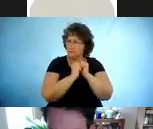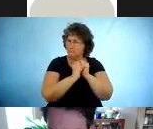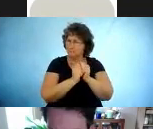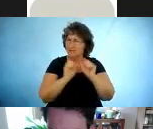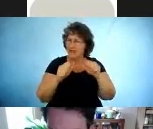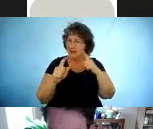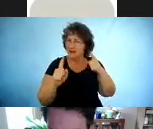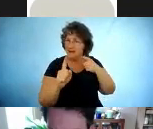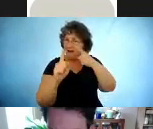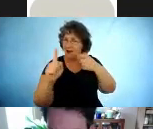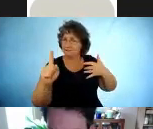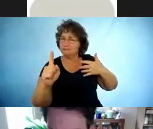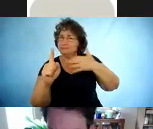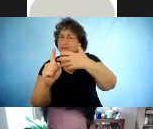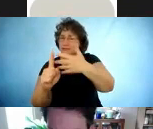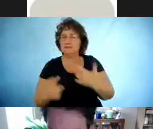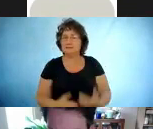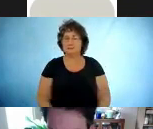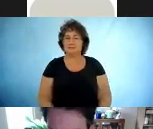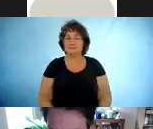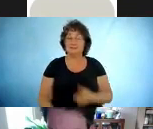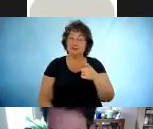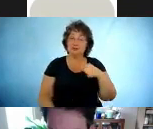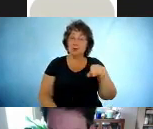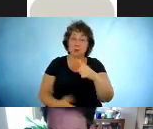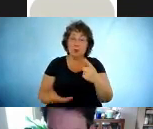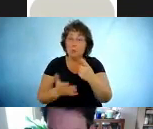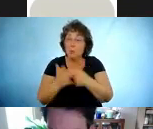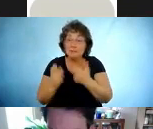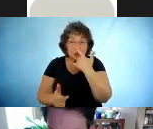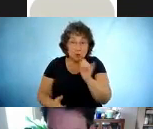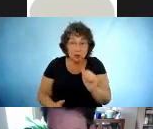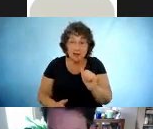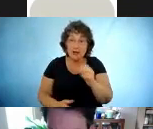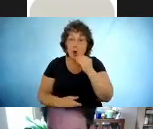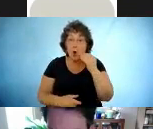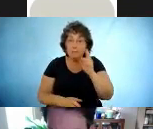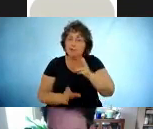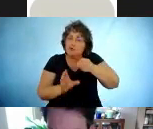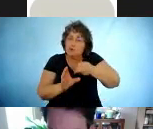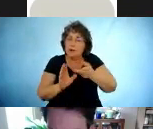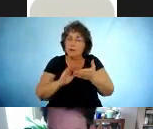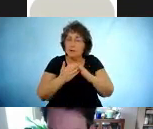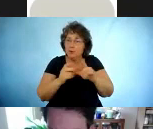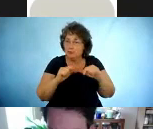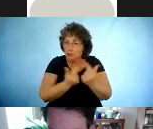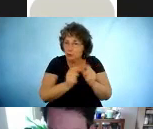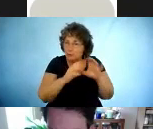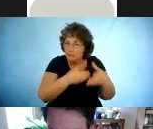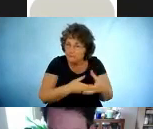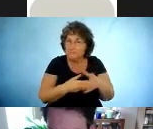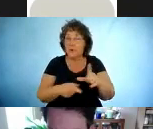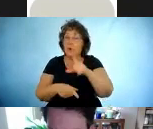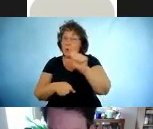right? We can throw that out. We don't need that. And so what's it look like at home? Joining a community group, potentially. At work, participating